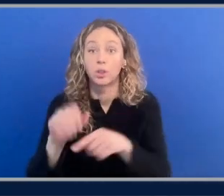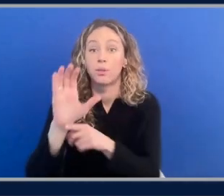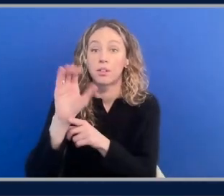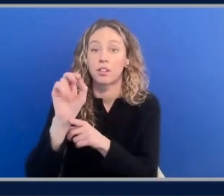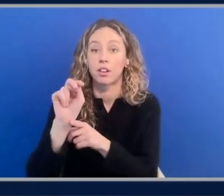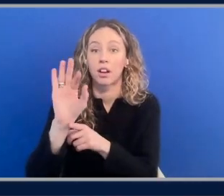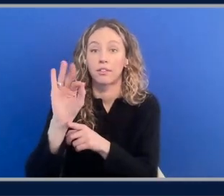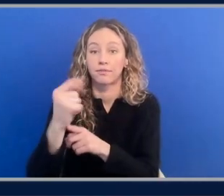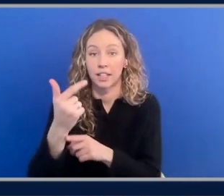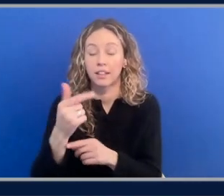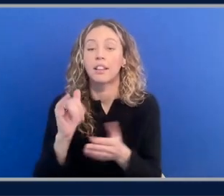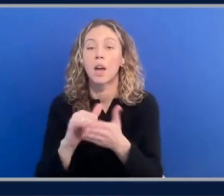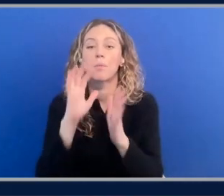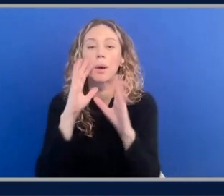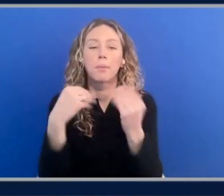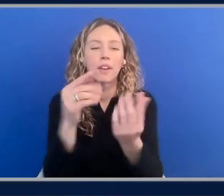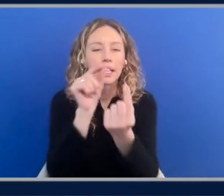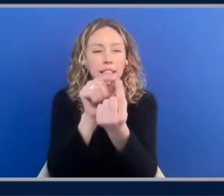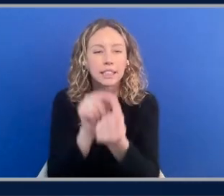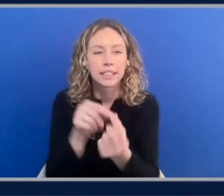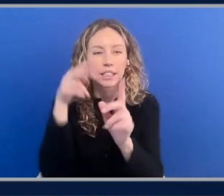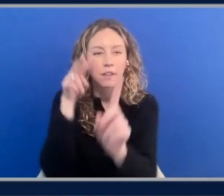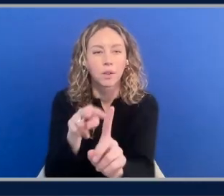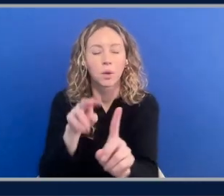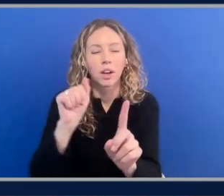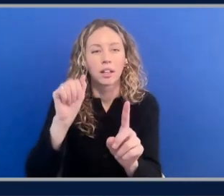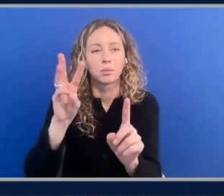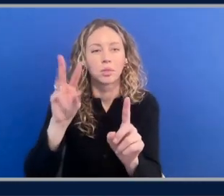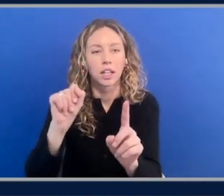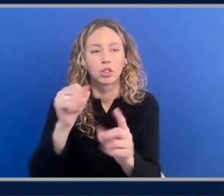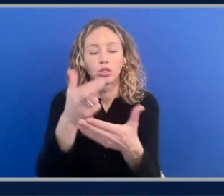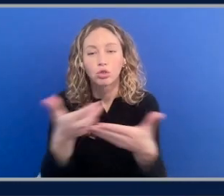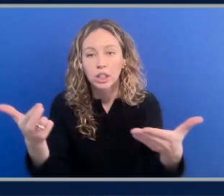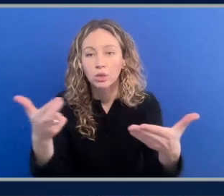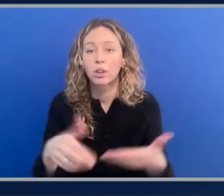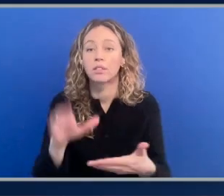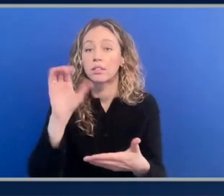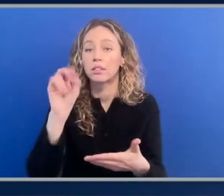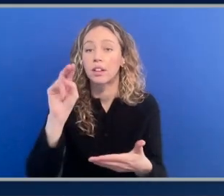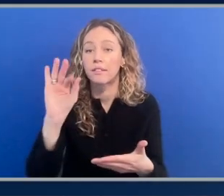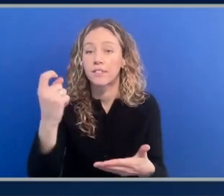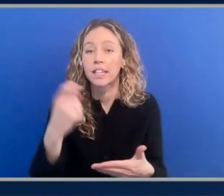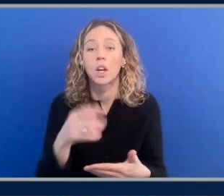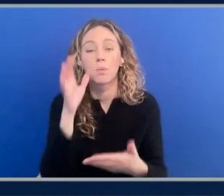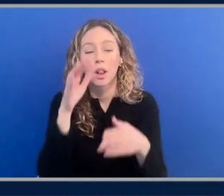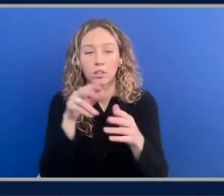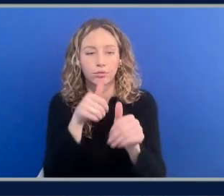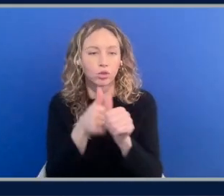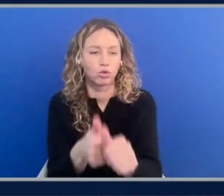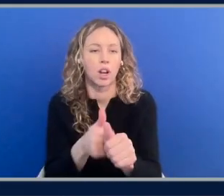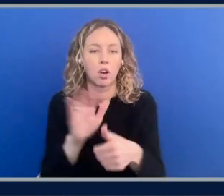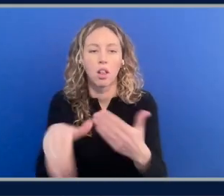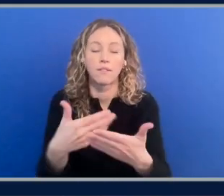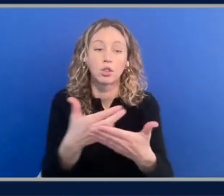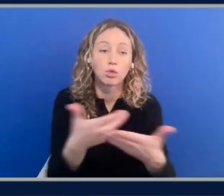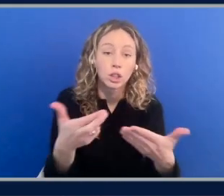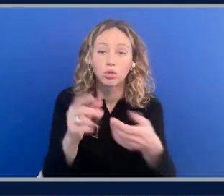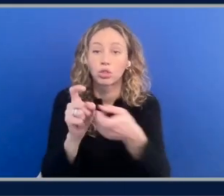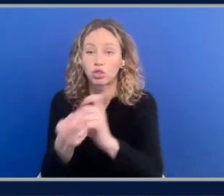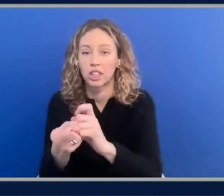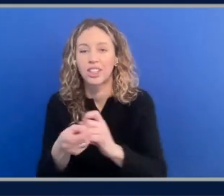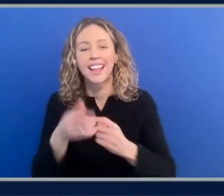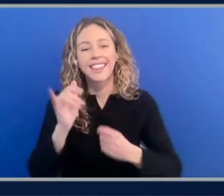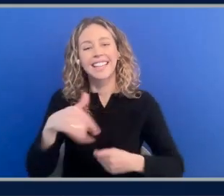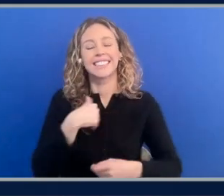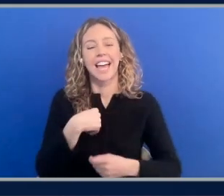config provides a detailed view of your AWS resource configurations, and it helps track resource configurations and changes. It's almost like a